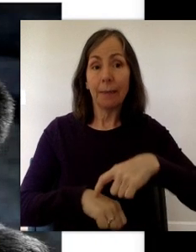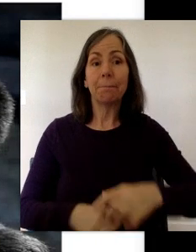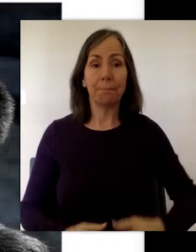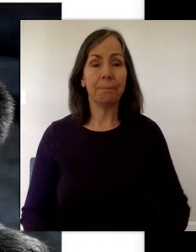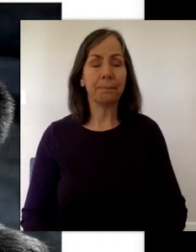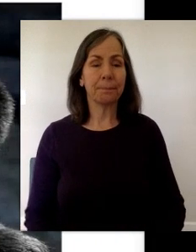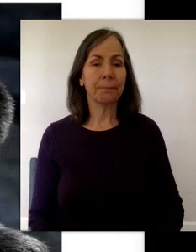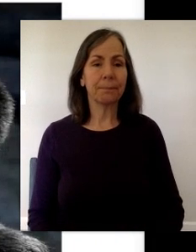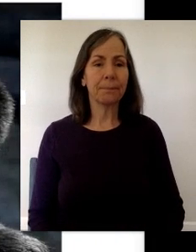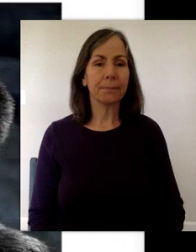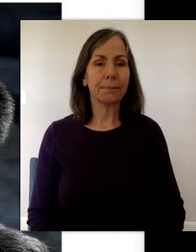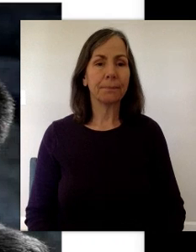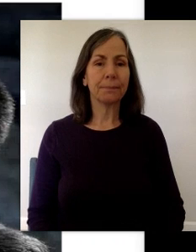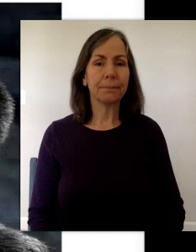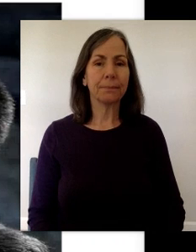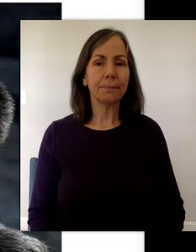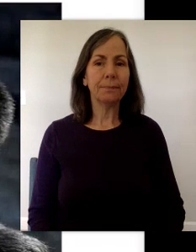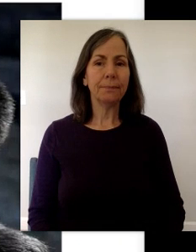So,